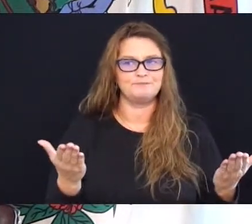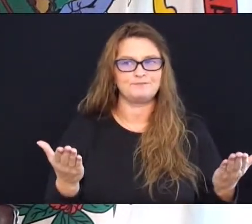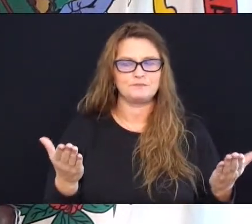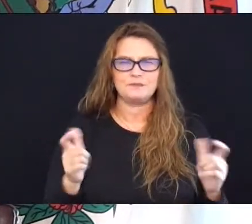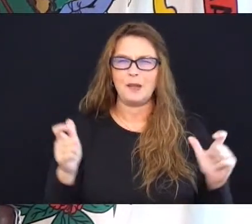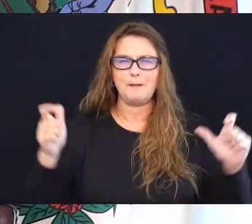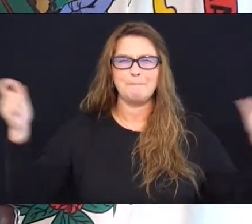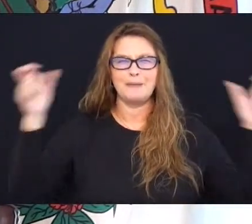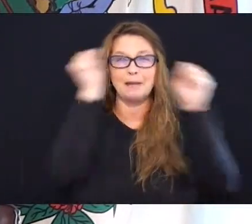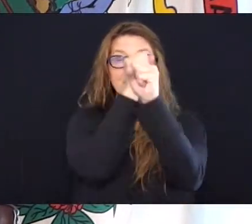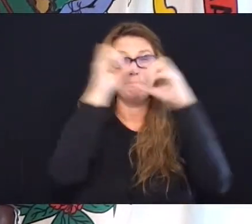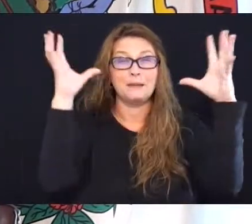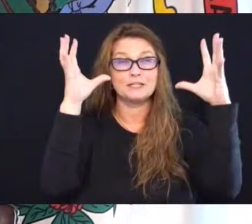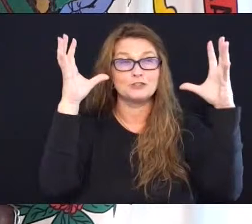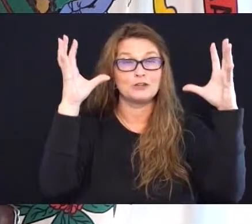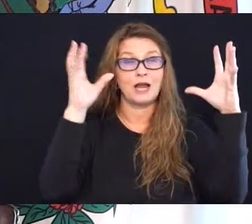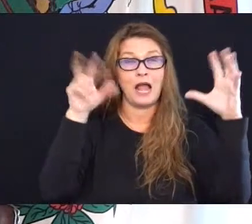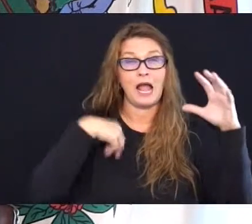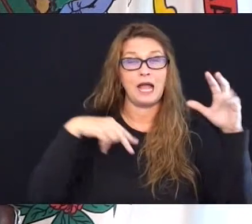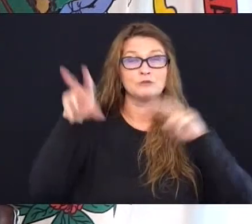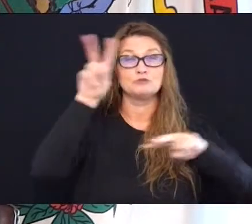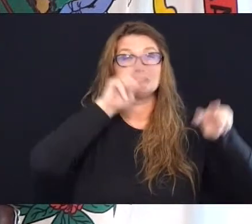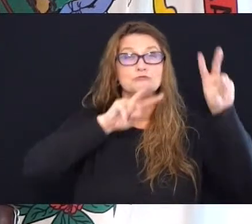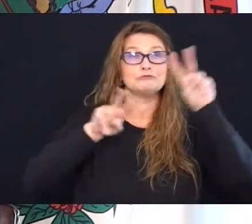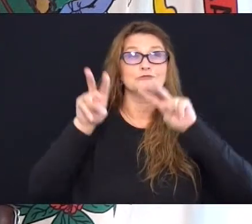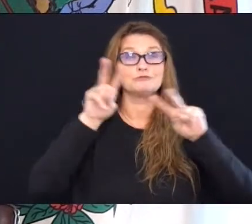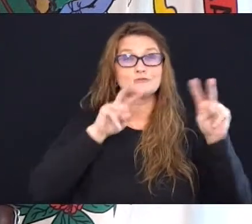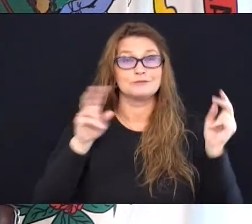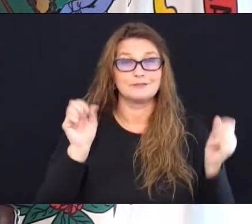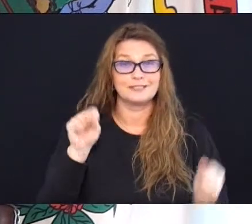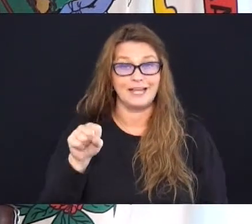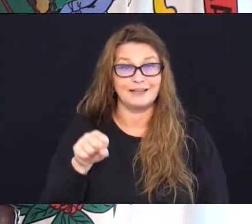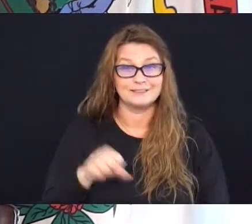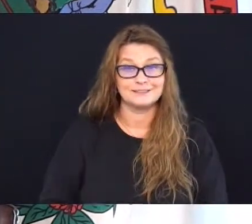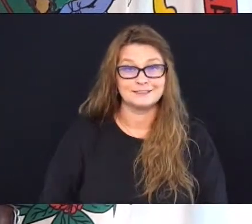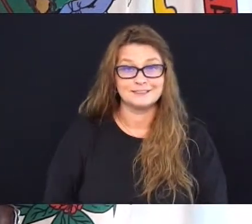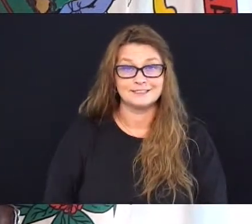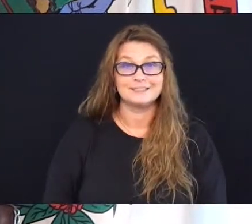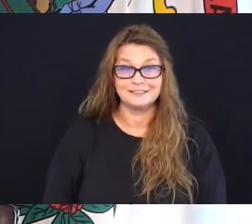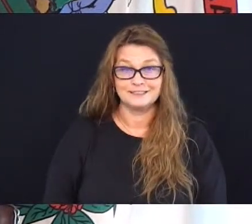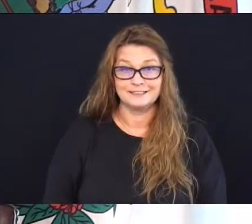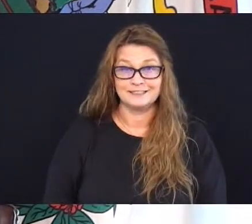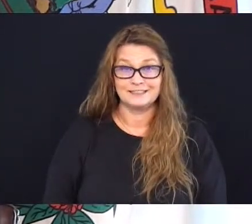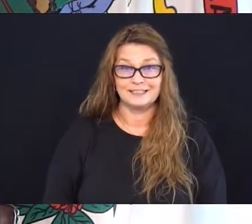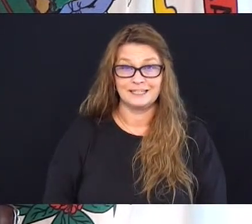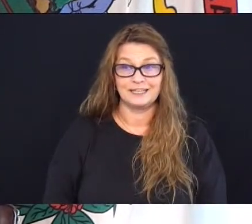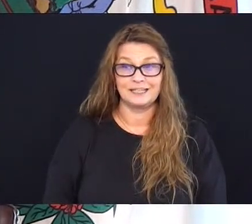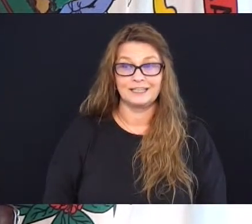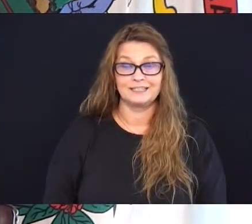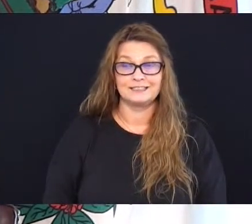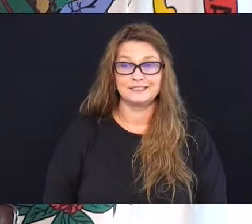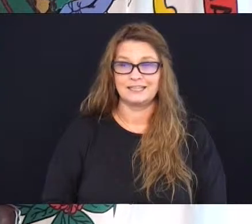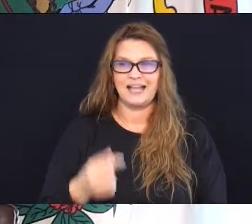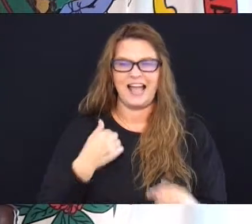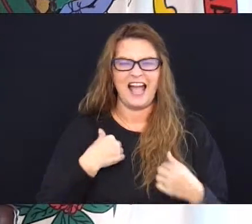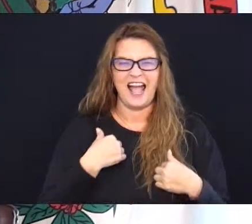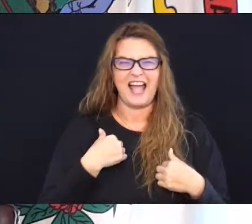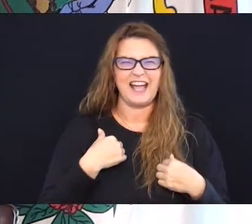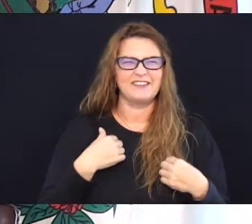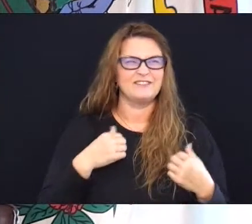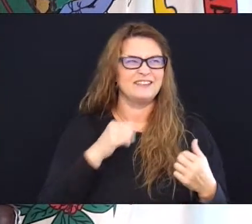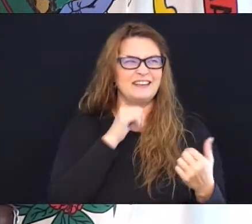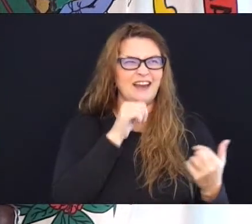thinker. I'm absolutely a big idea guy. Absolutely, I have not taken this state in